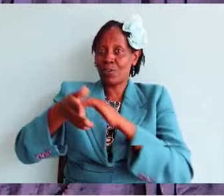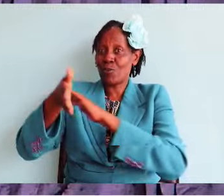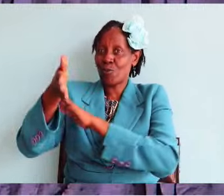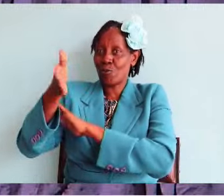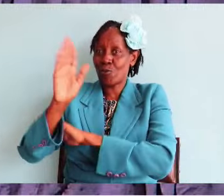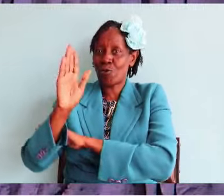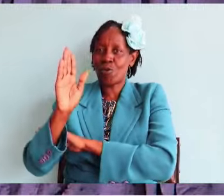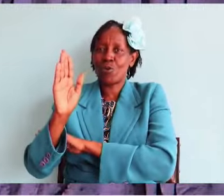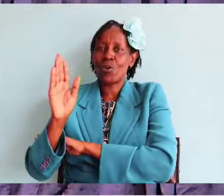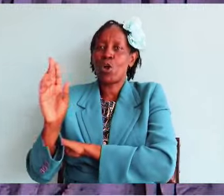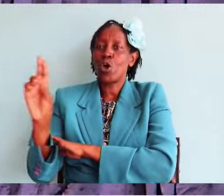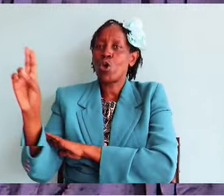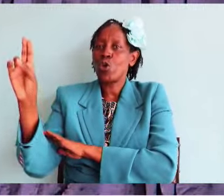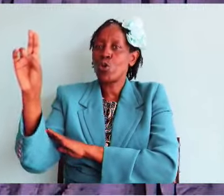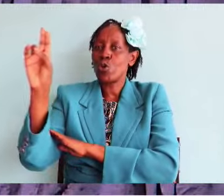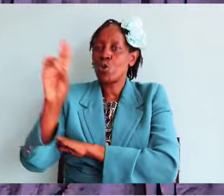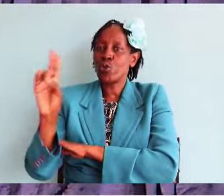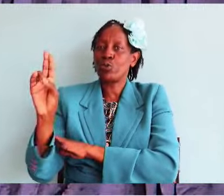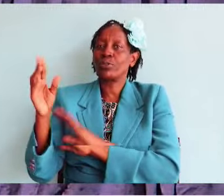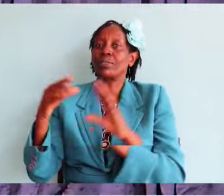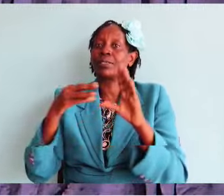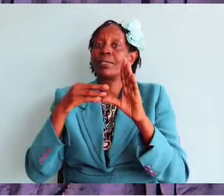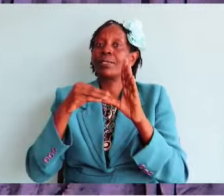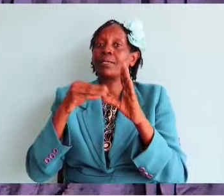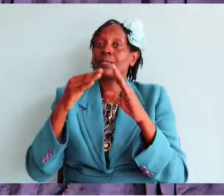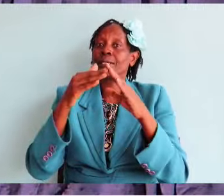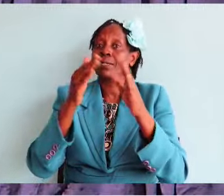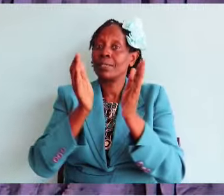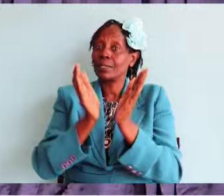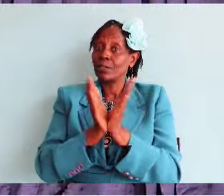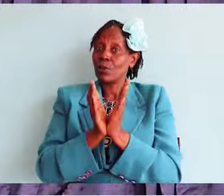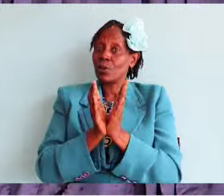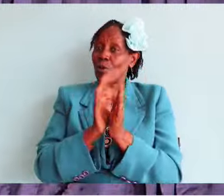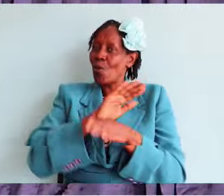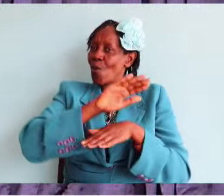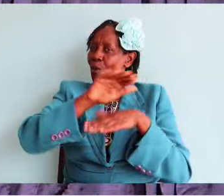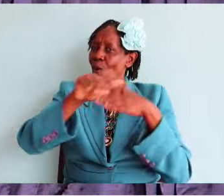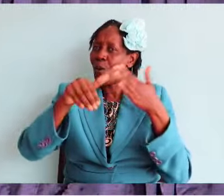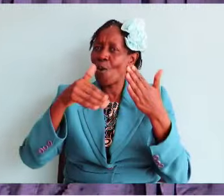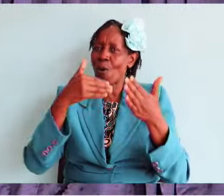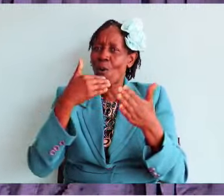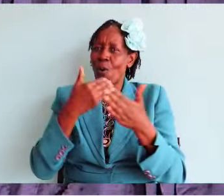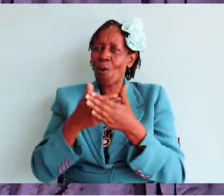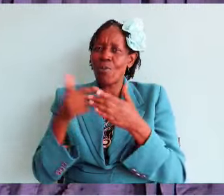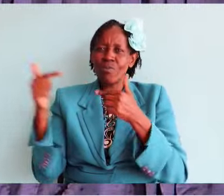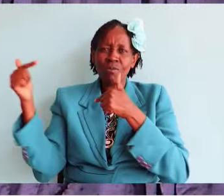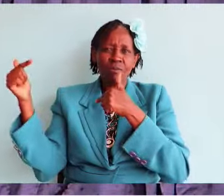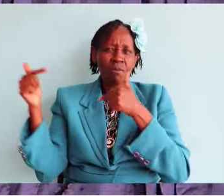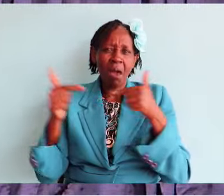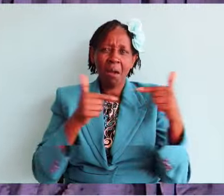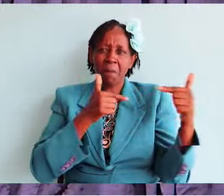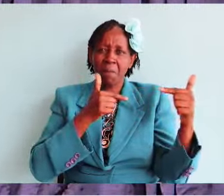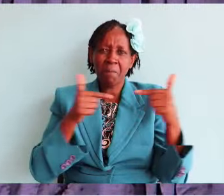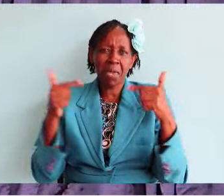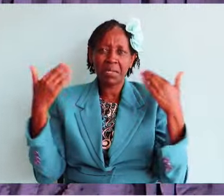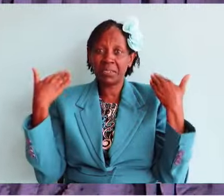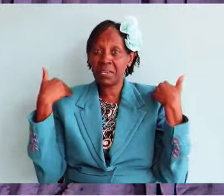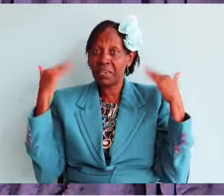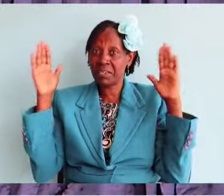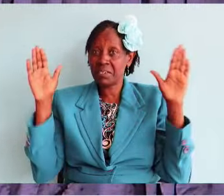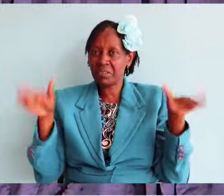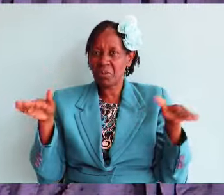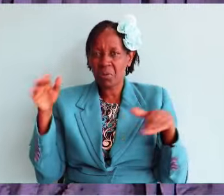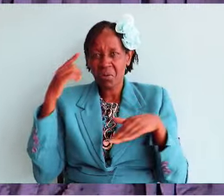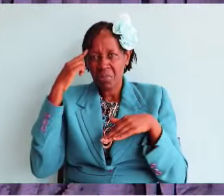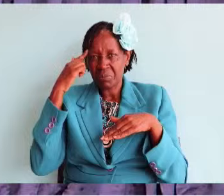I remember saying last week that all the argument that he gave, the angel did not consider it. And